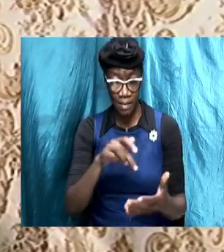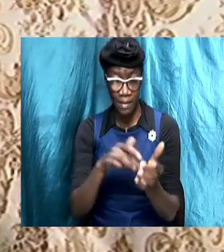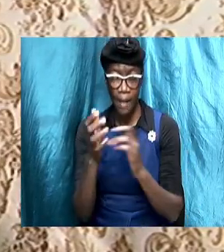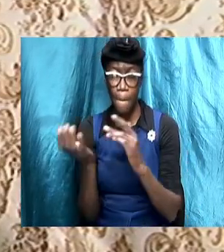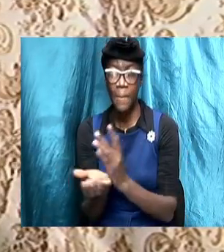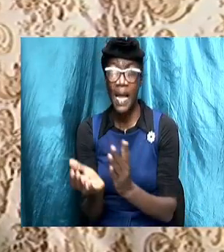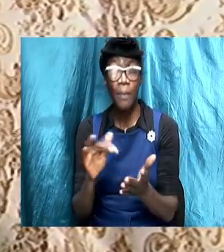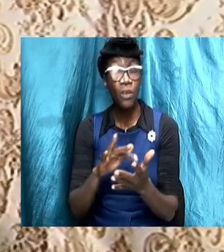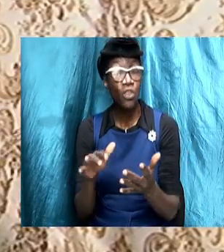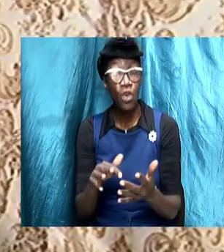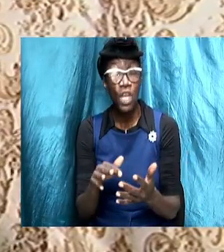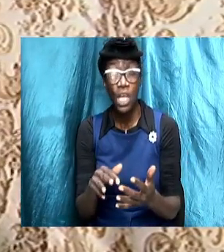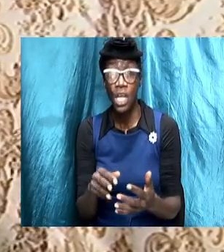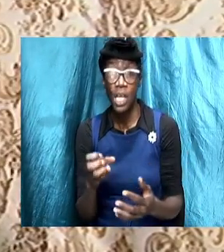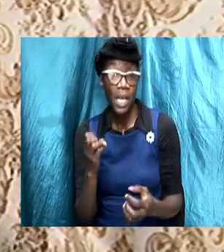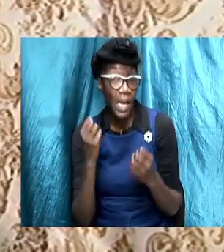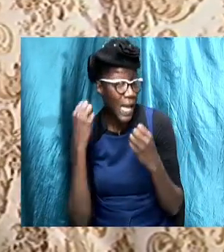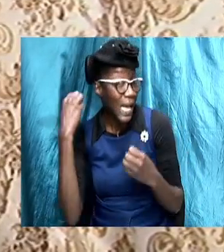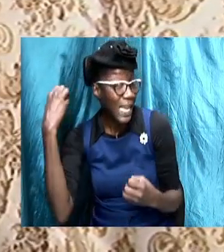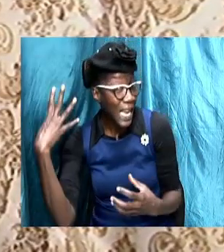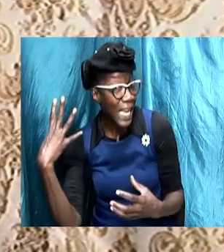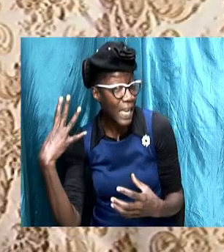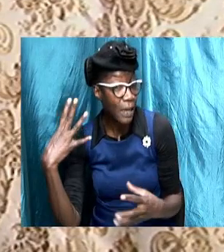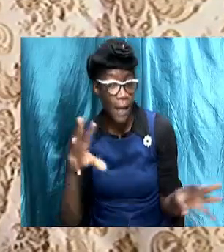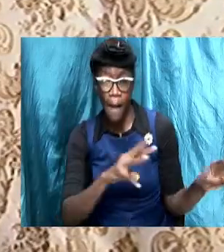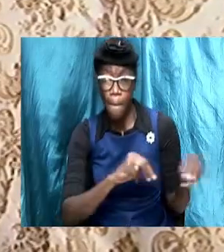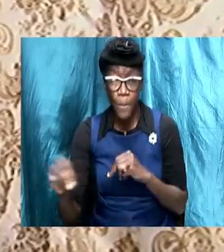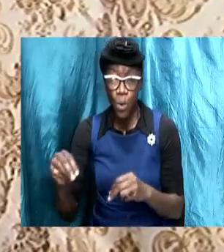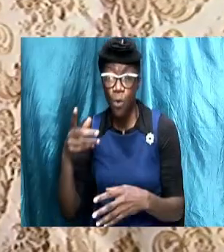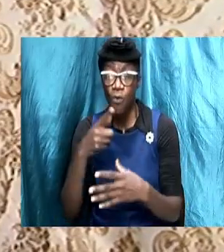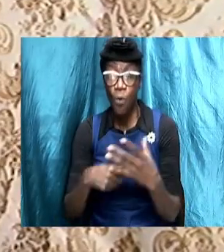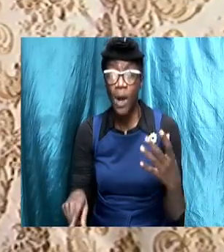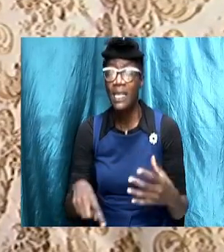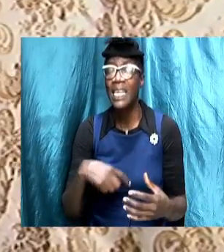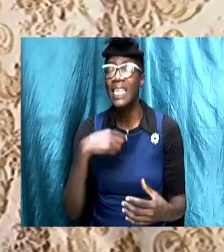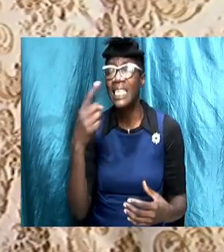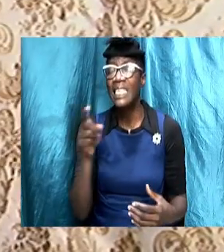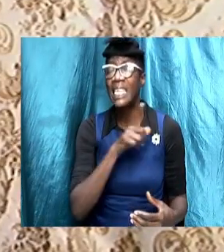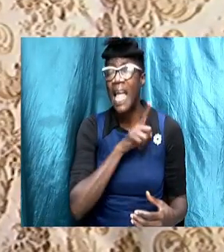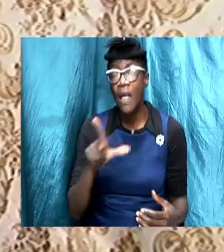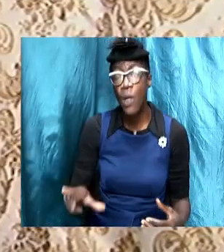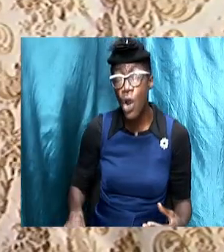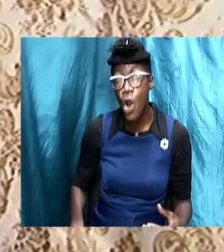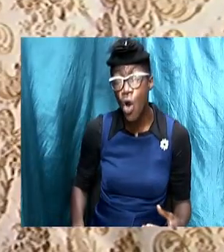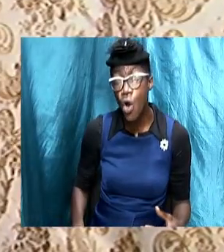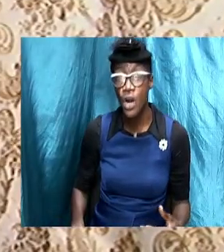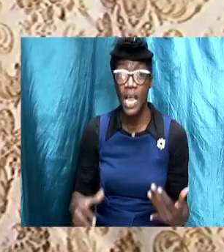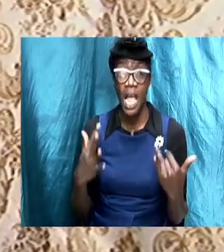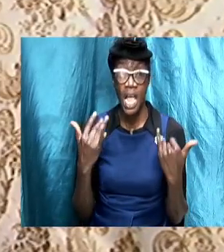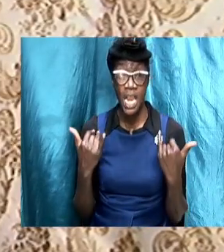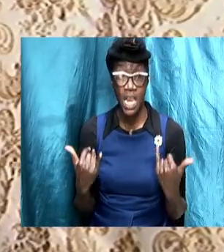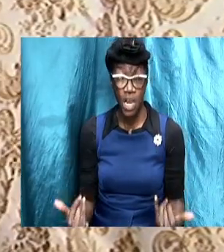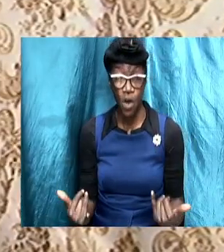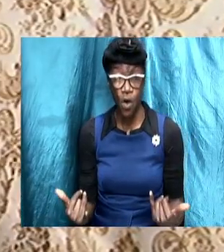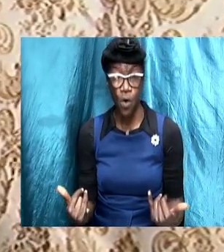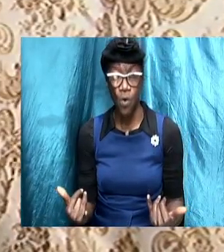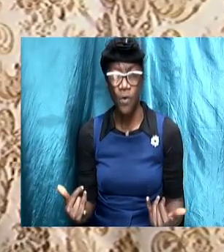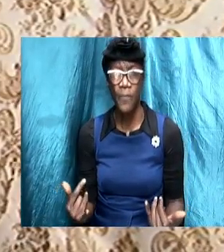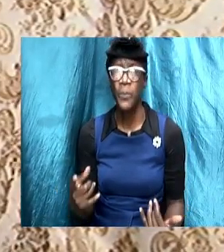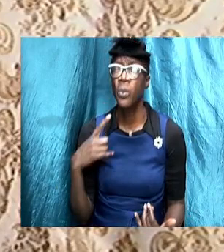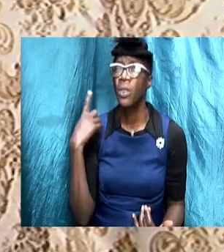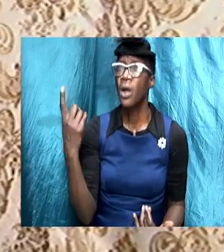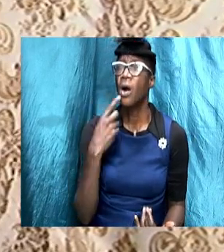the day, we will move as thus saith the Lord. Praise God. Now, it has always